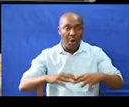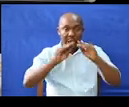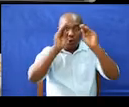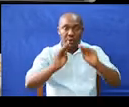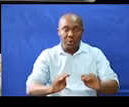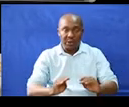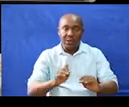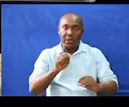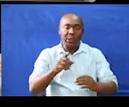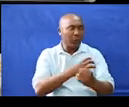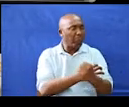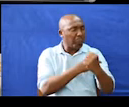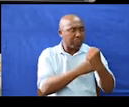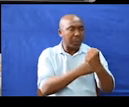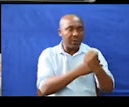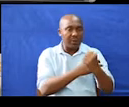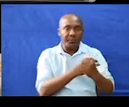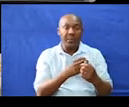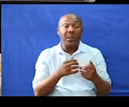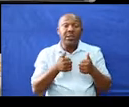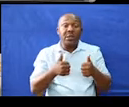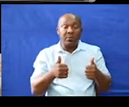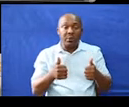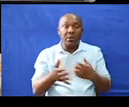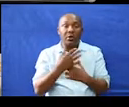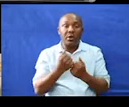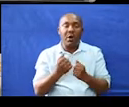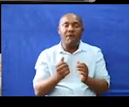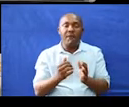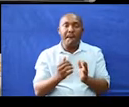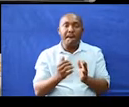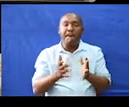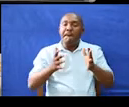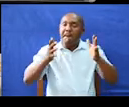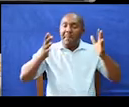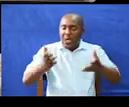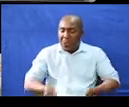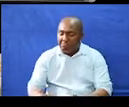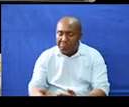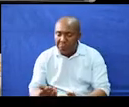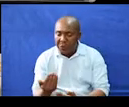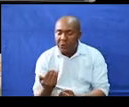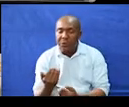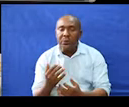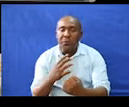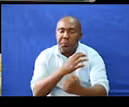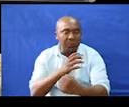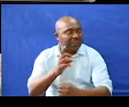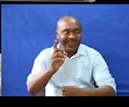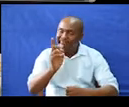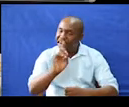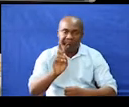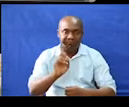man, is expected to have a bigger children because he was